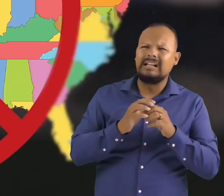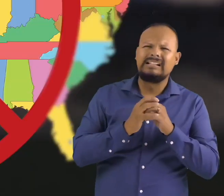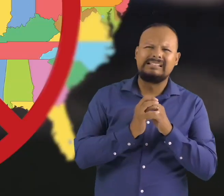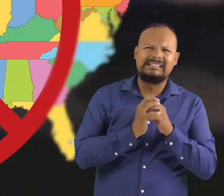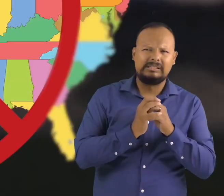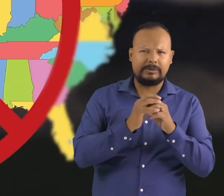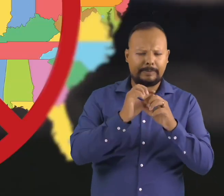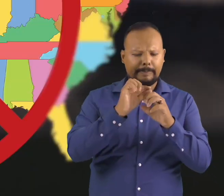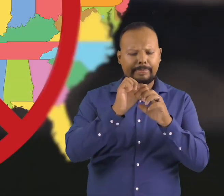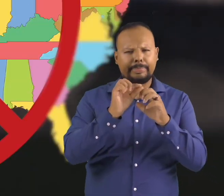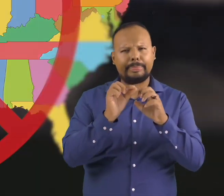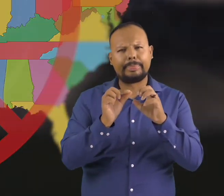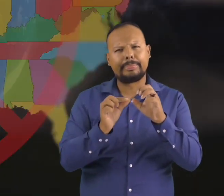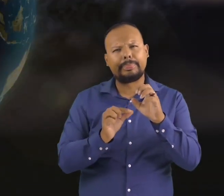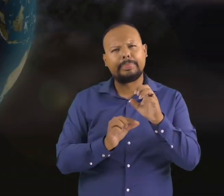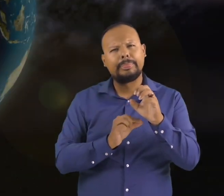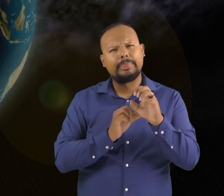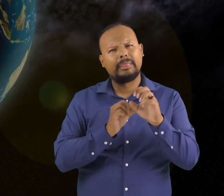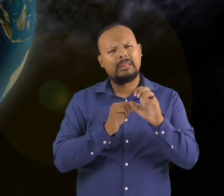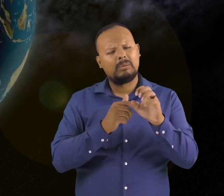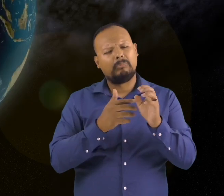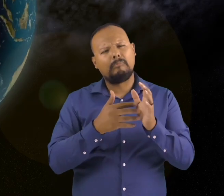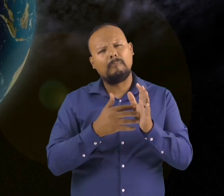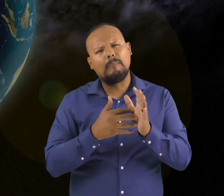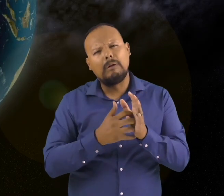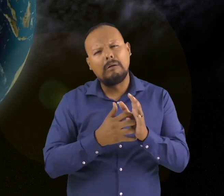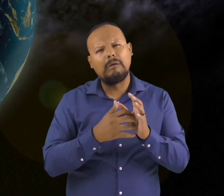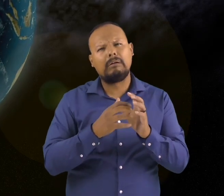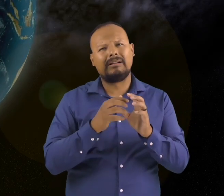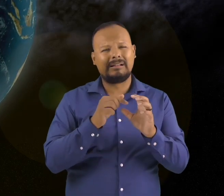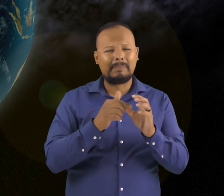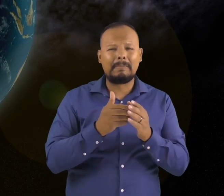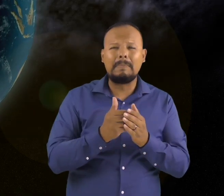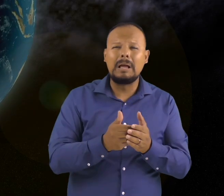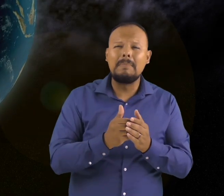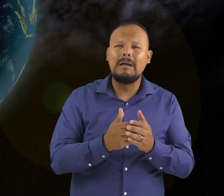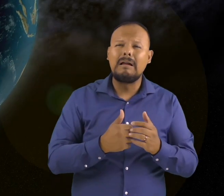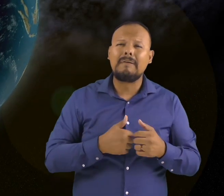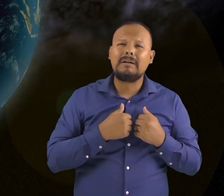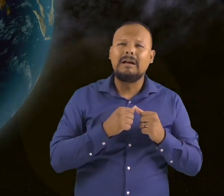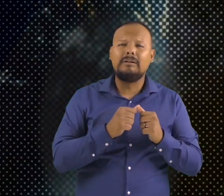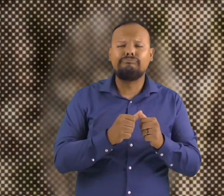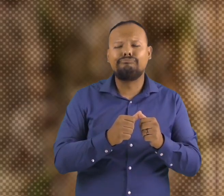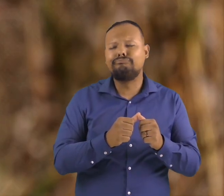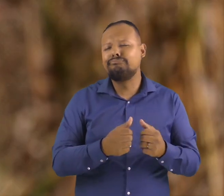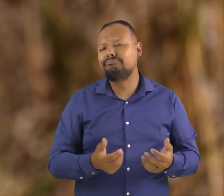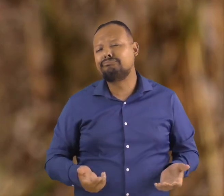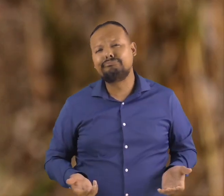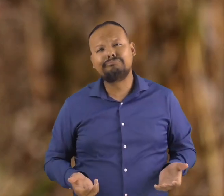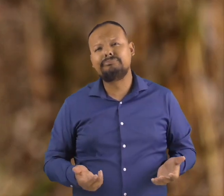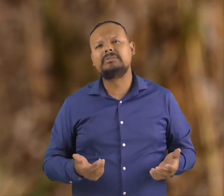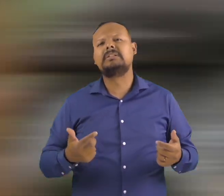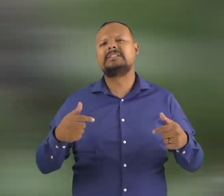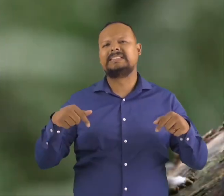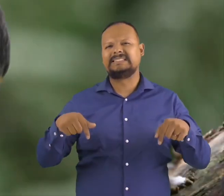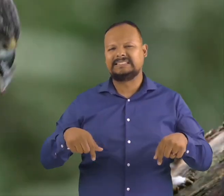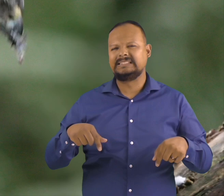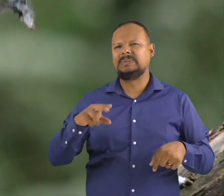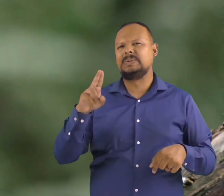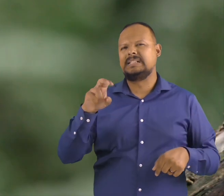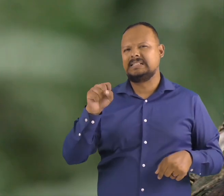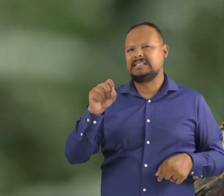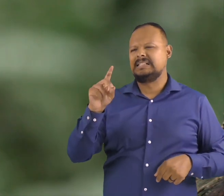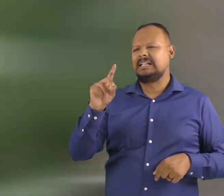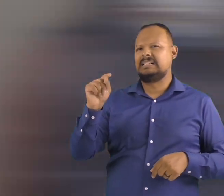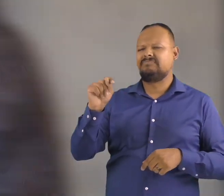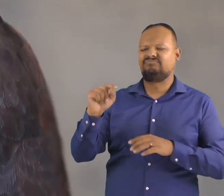outlawed in the United States, but it is still used in other countries. Who knew that hawks